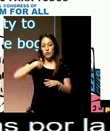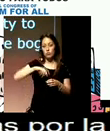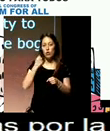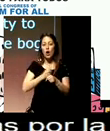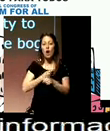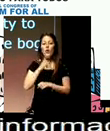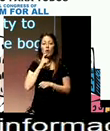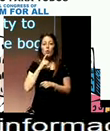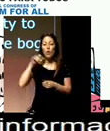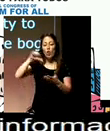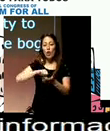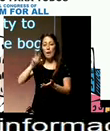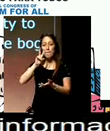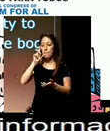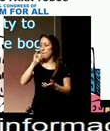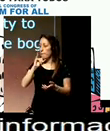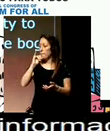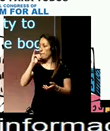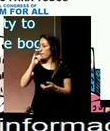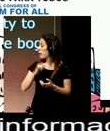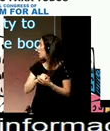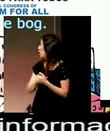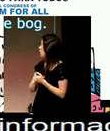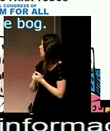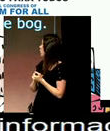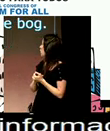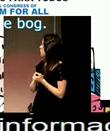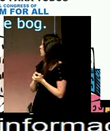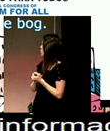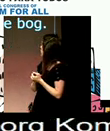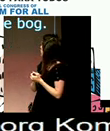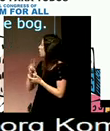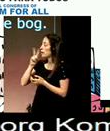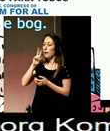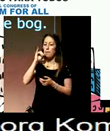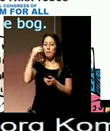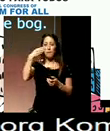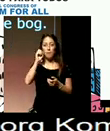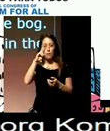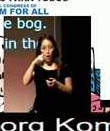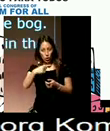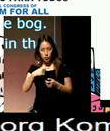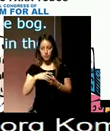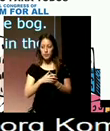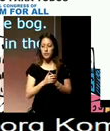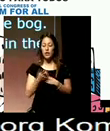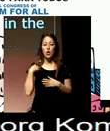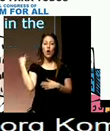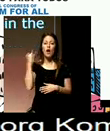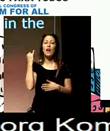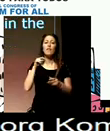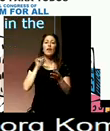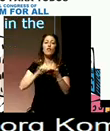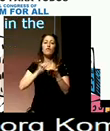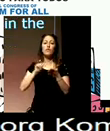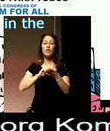I'll start to say I'm head of planning office in the municipality in Viborg, and I am in no way an expert